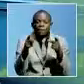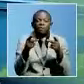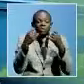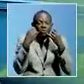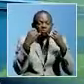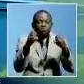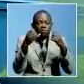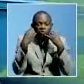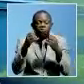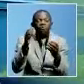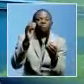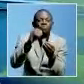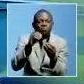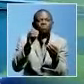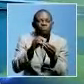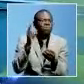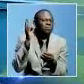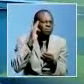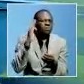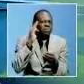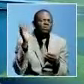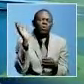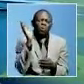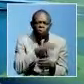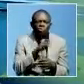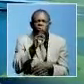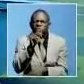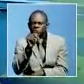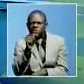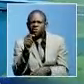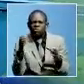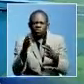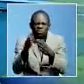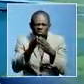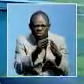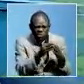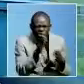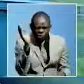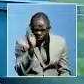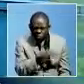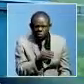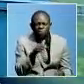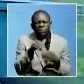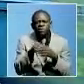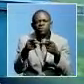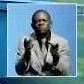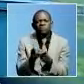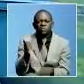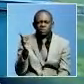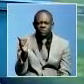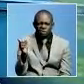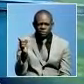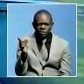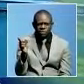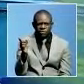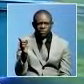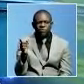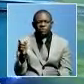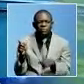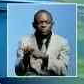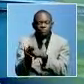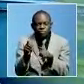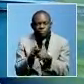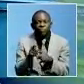was intensified through the radio, television and community meetings across the plains. He says this was coupled with